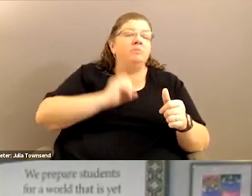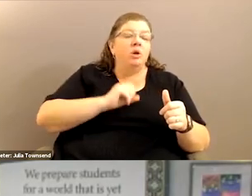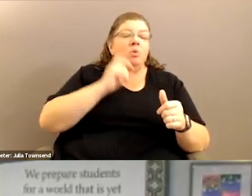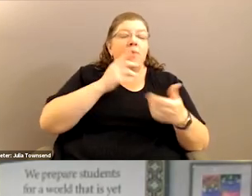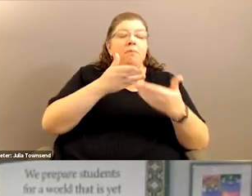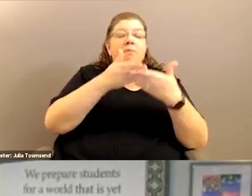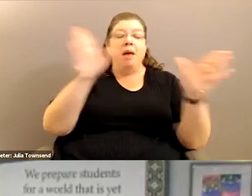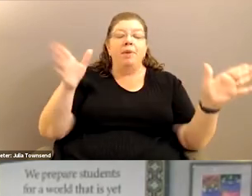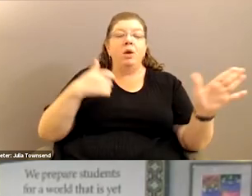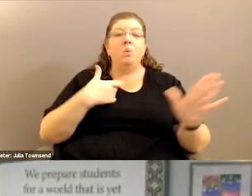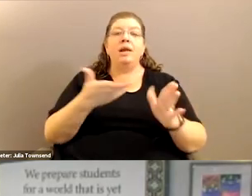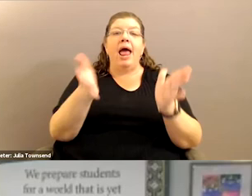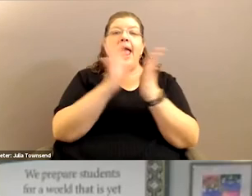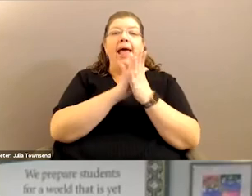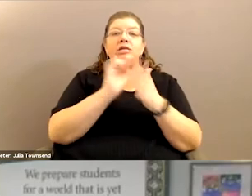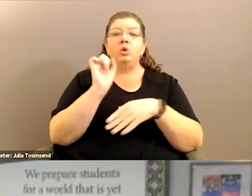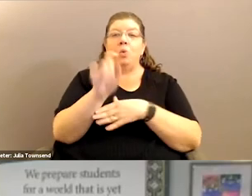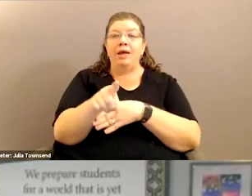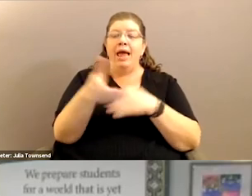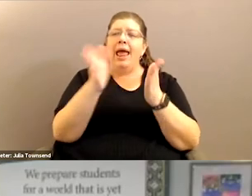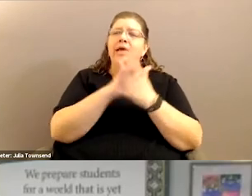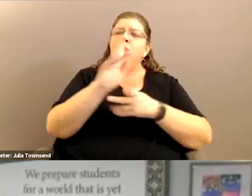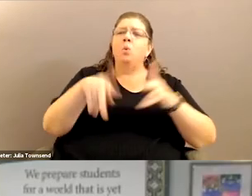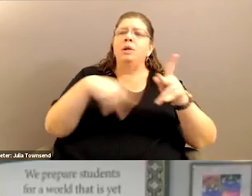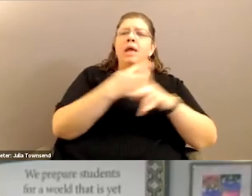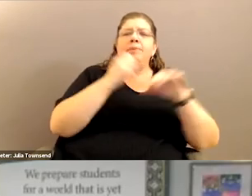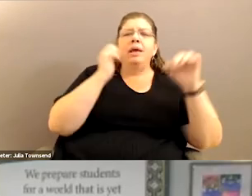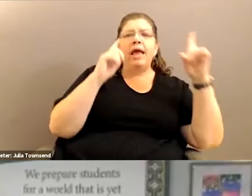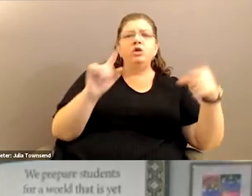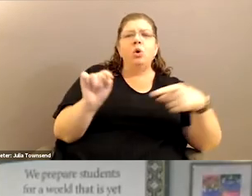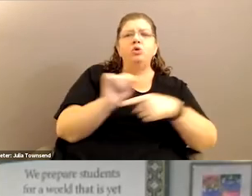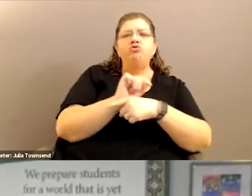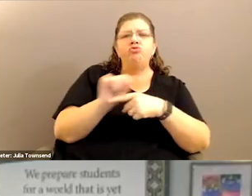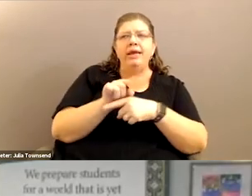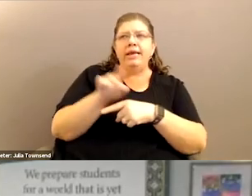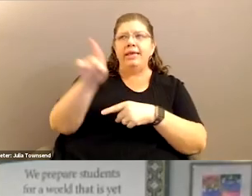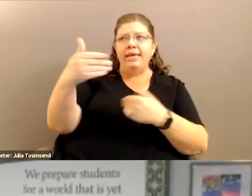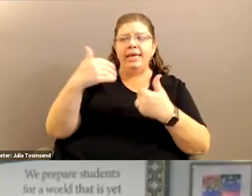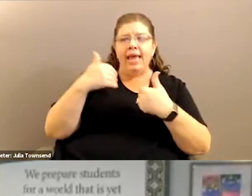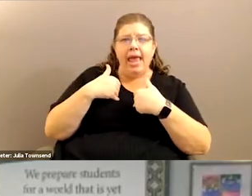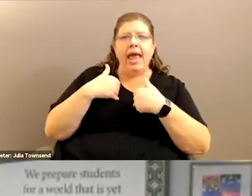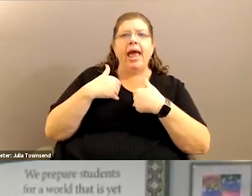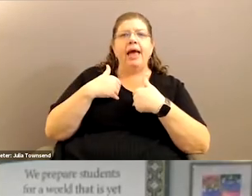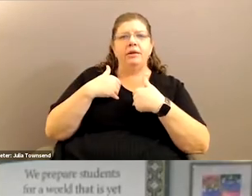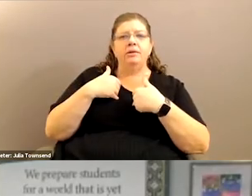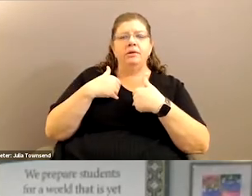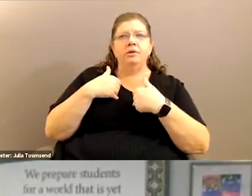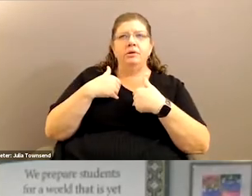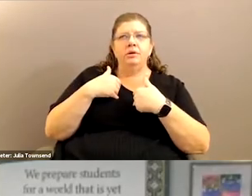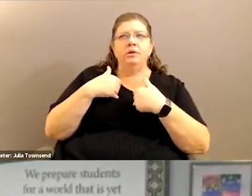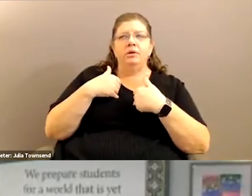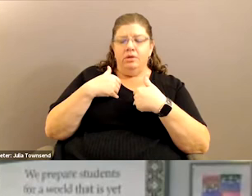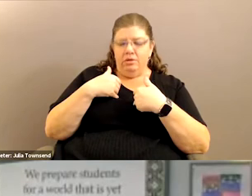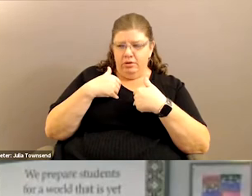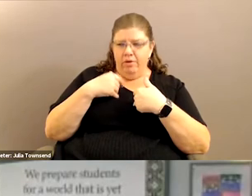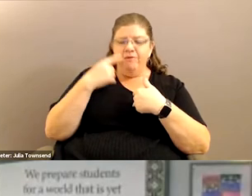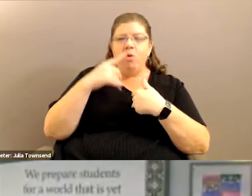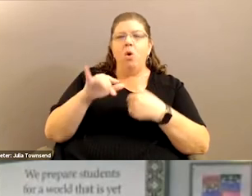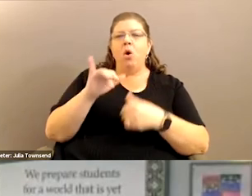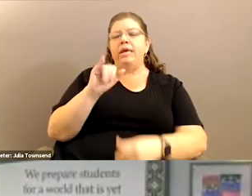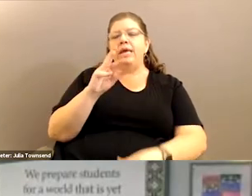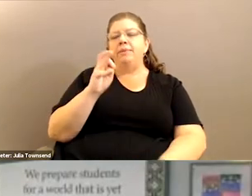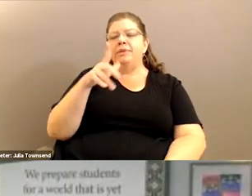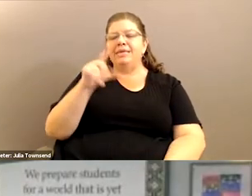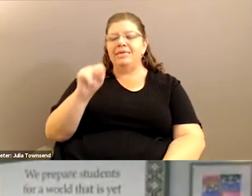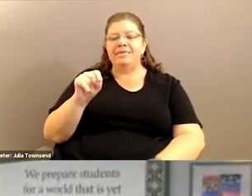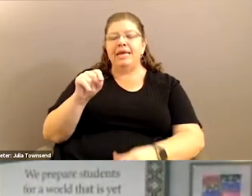when i asked the question i asked what type of education or training he had on the imp on top of a implicit bias and he